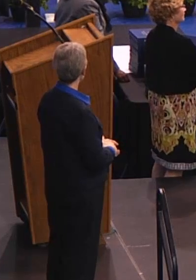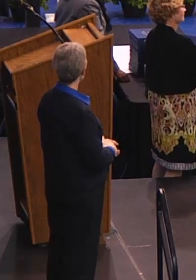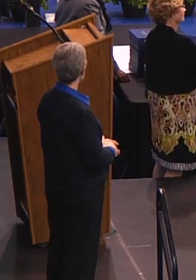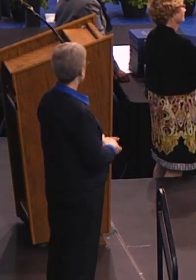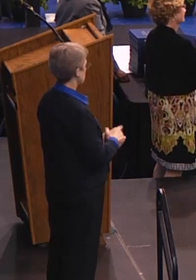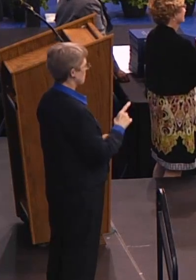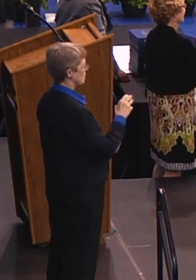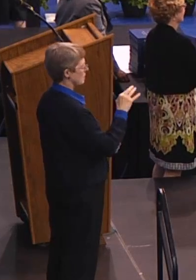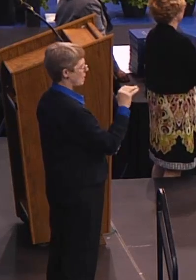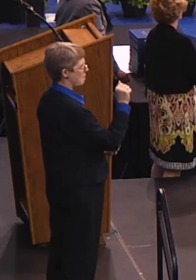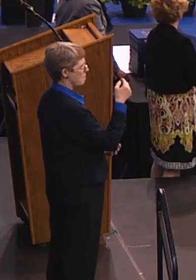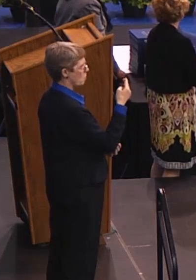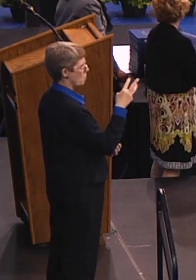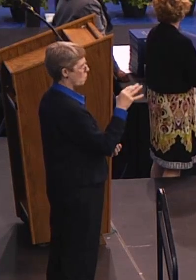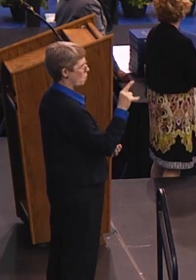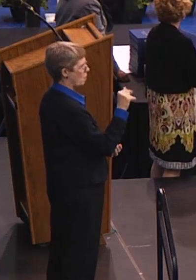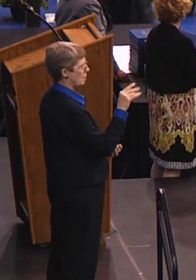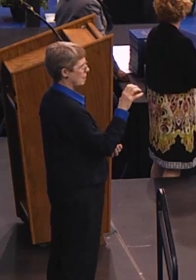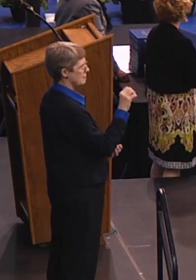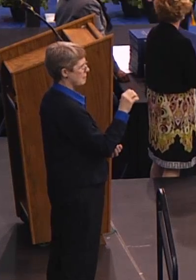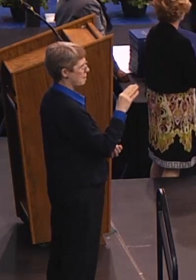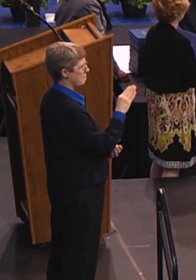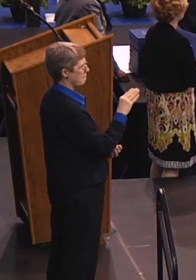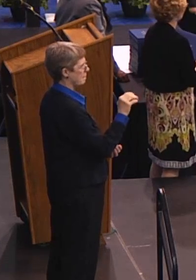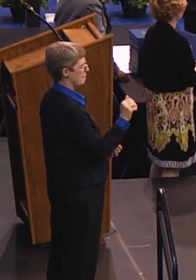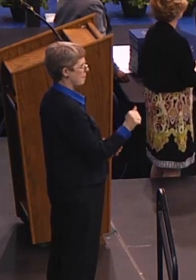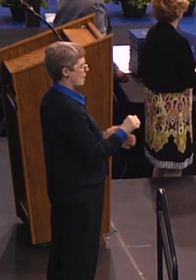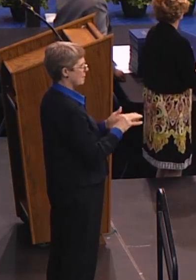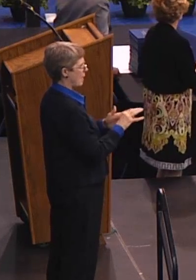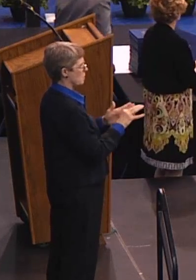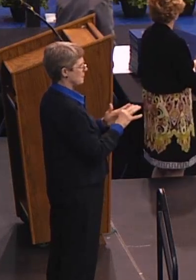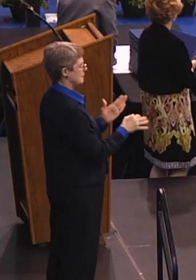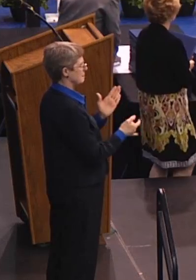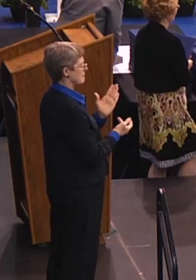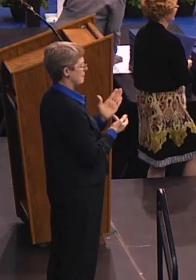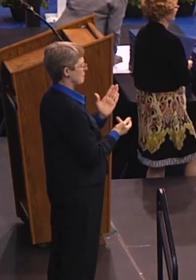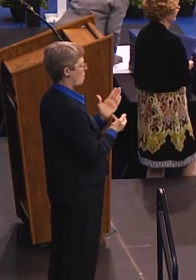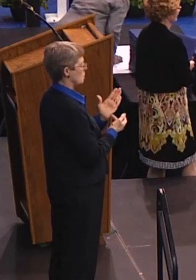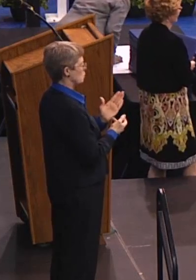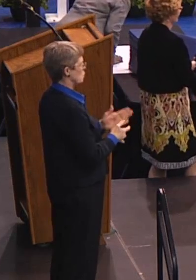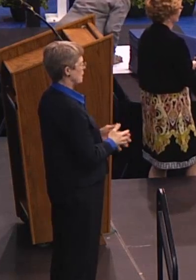Deborah Marie Lawless, Business Administration Accounting Technology.